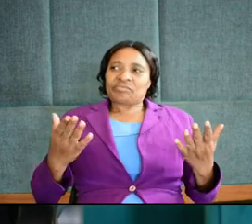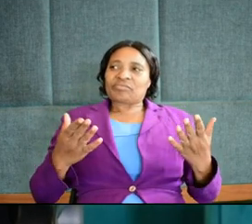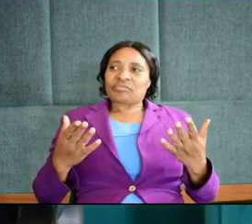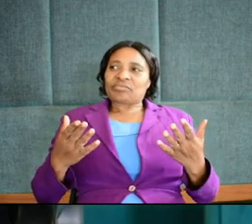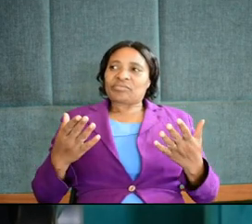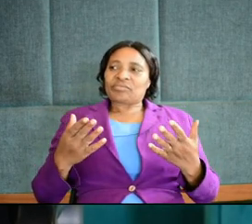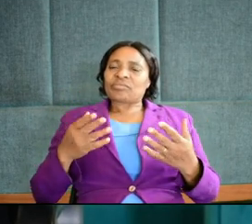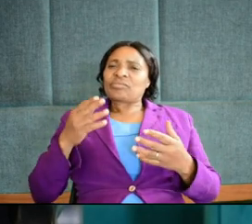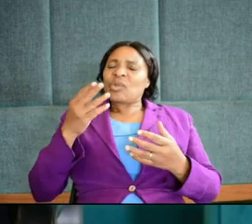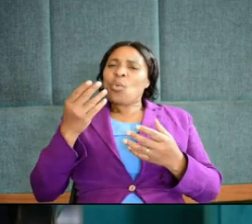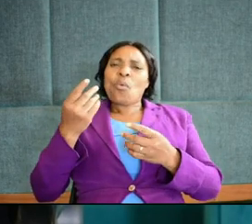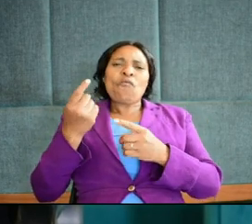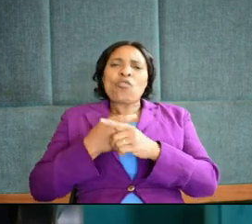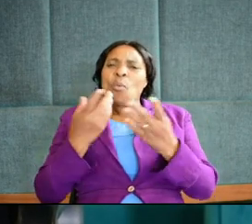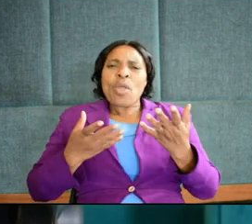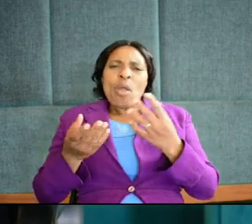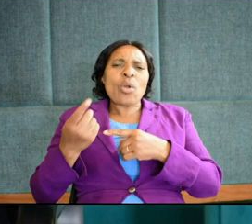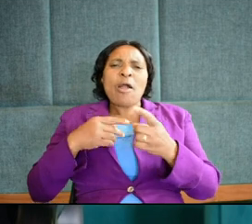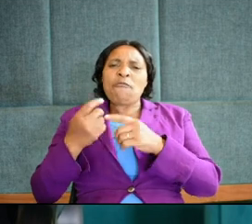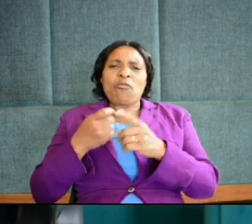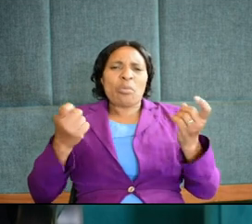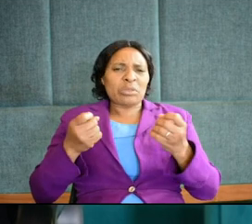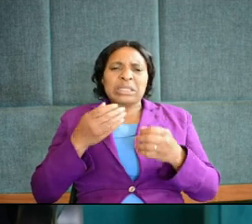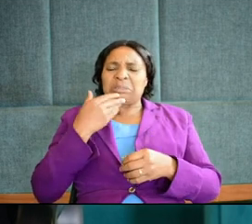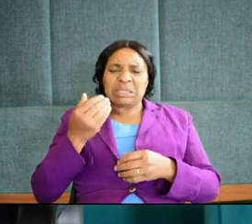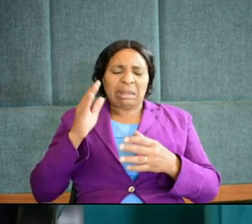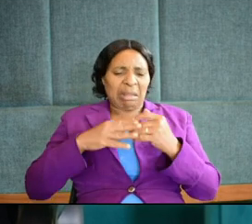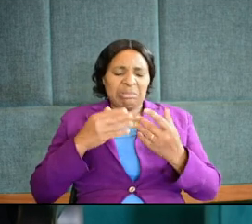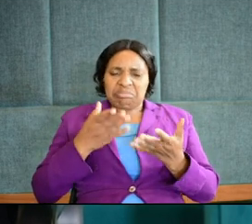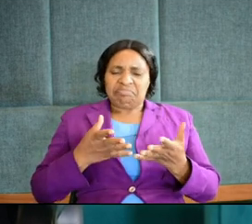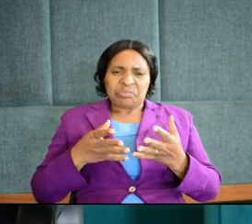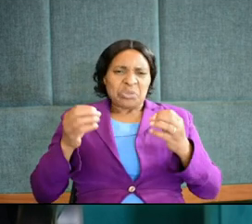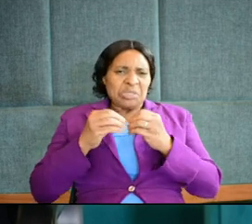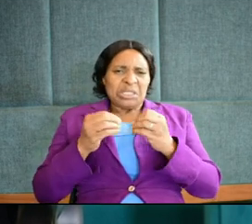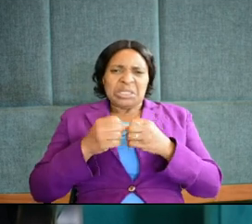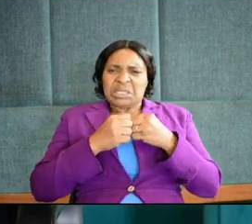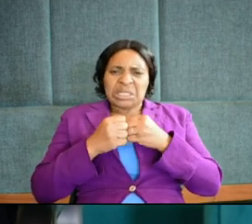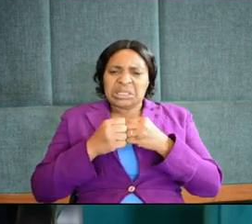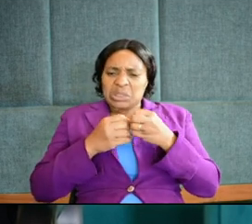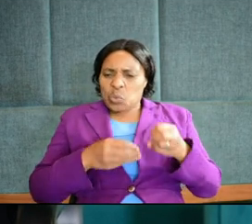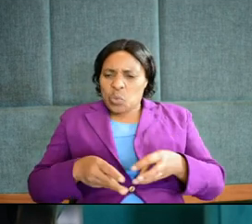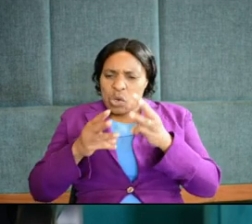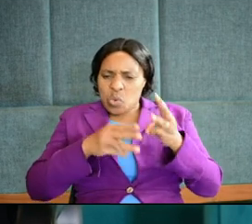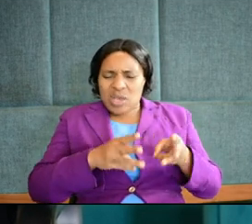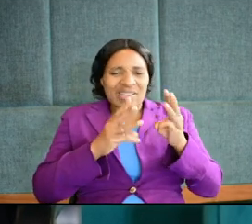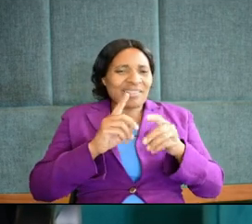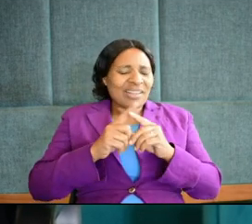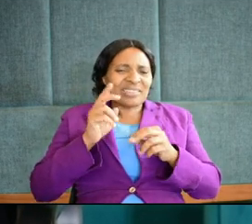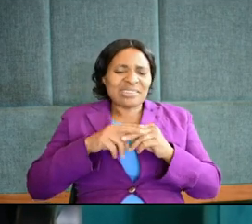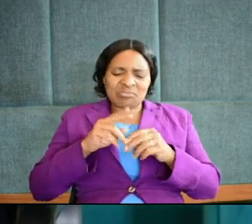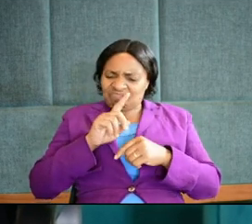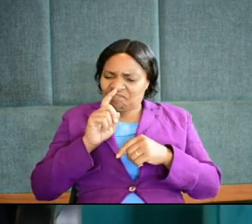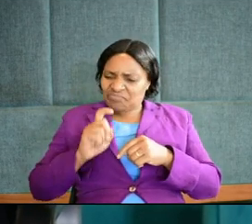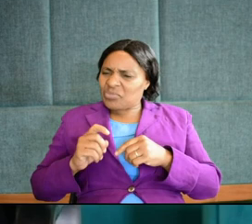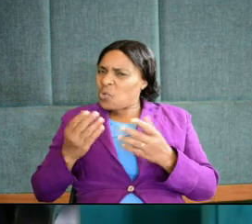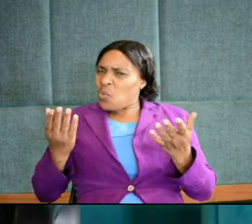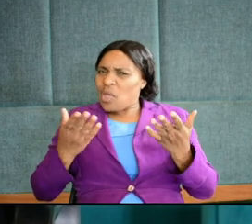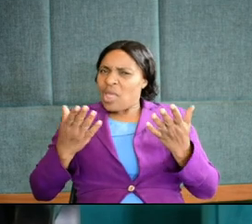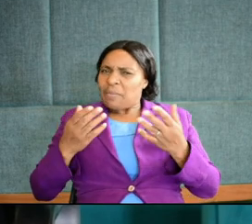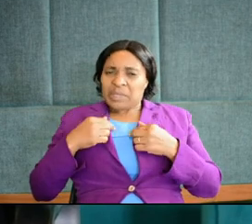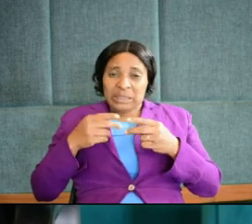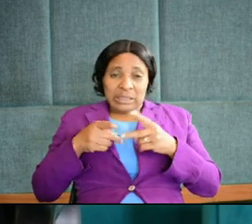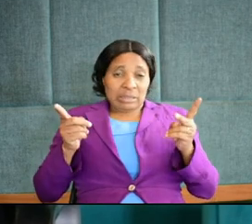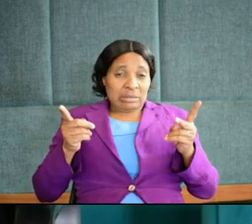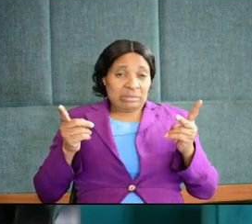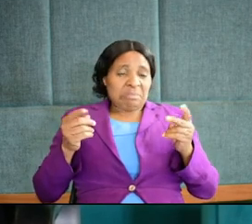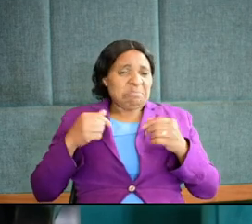is better than where God is leading us, we meet challenges along the way, and you sit and question, why did I start after all? I